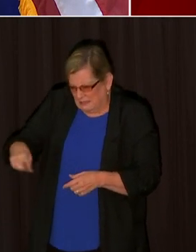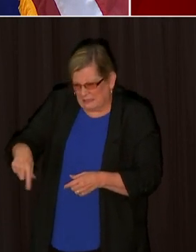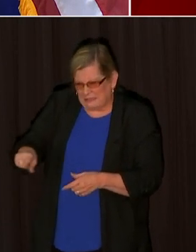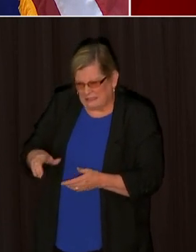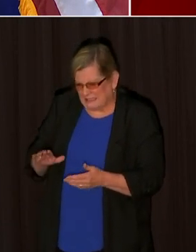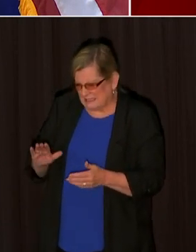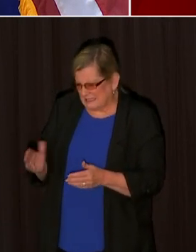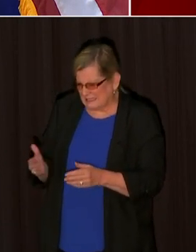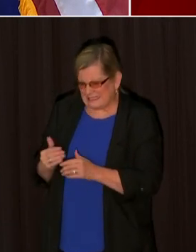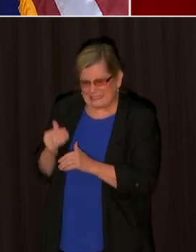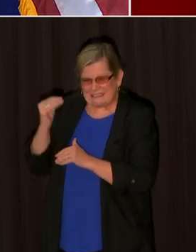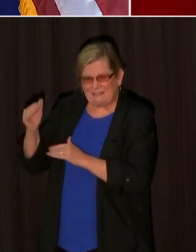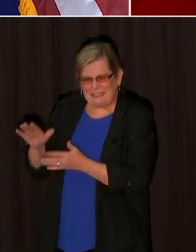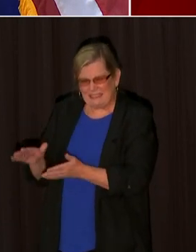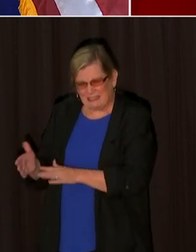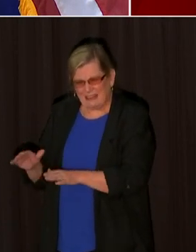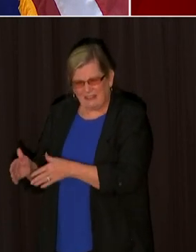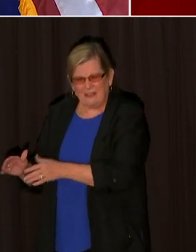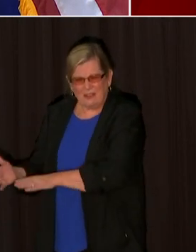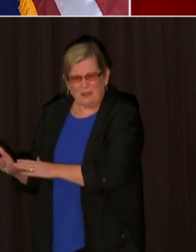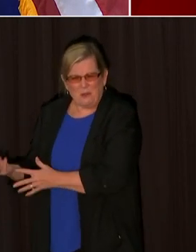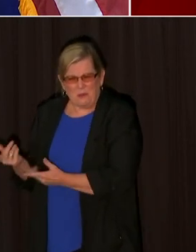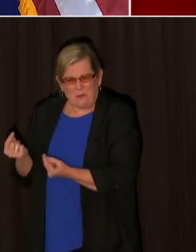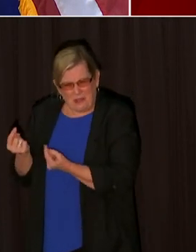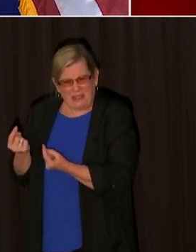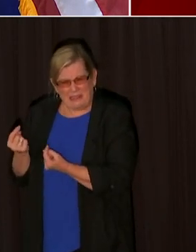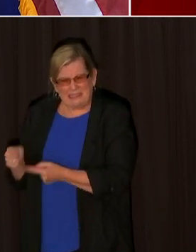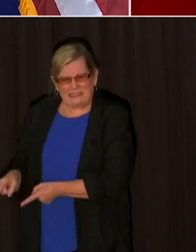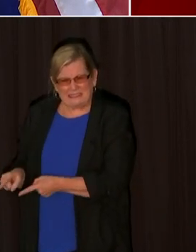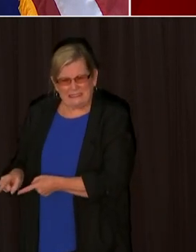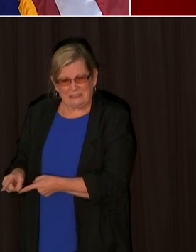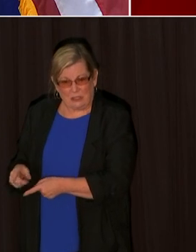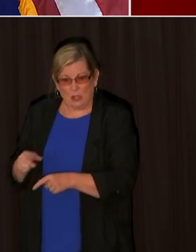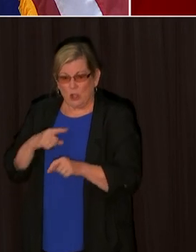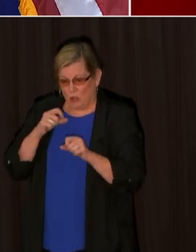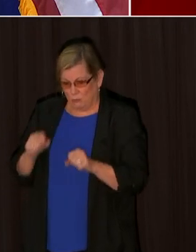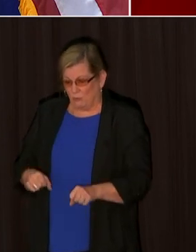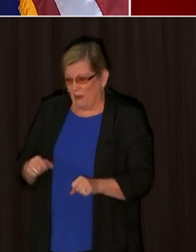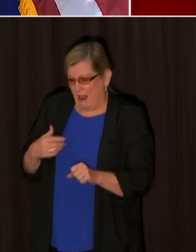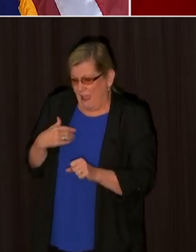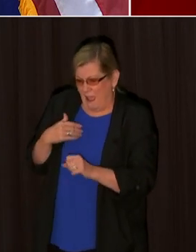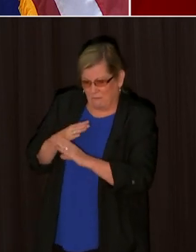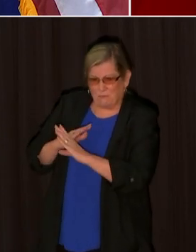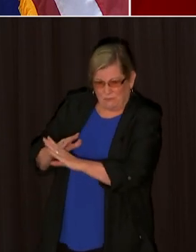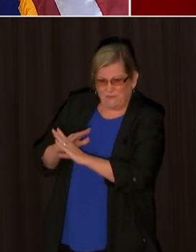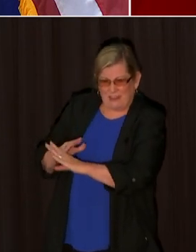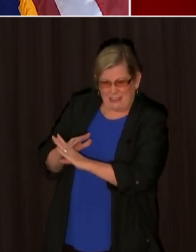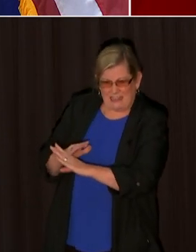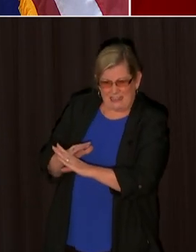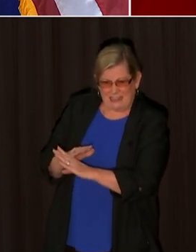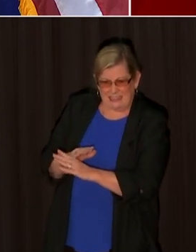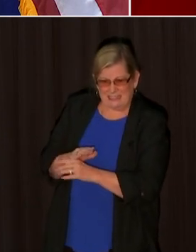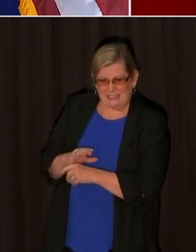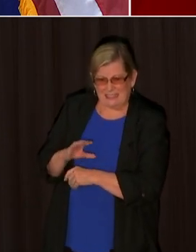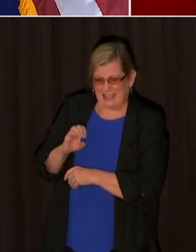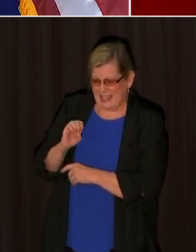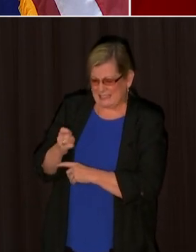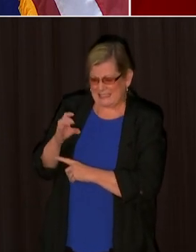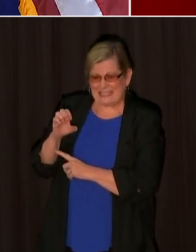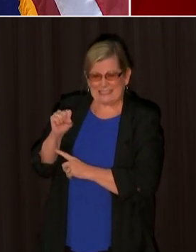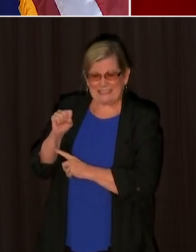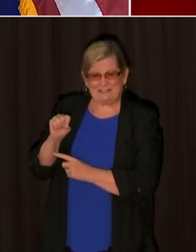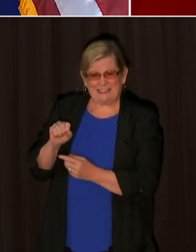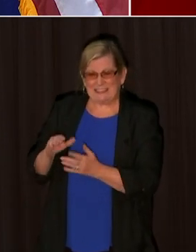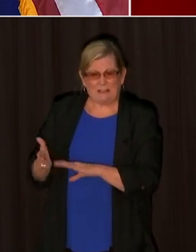in the district that could have been avoidable or excess? They're in excess of what we would see in the